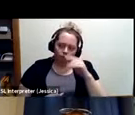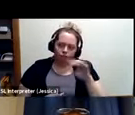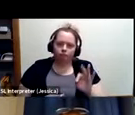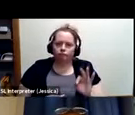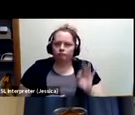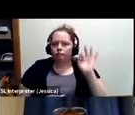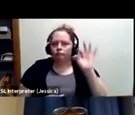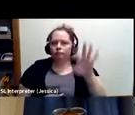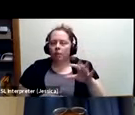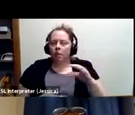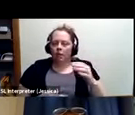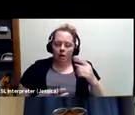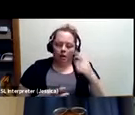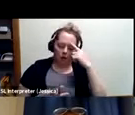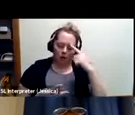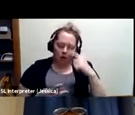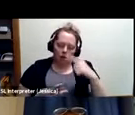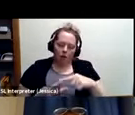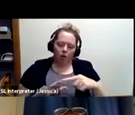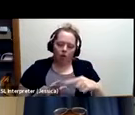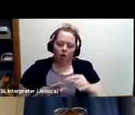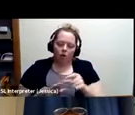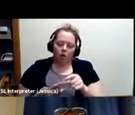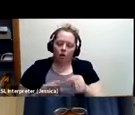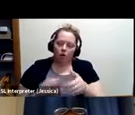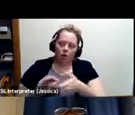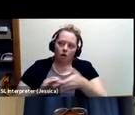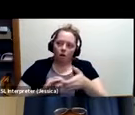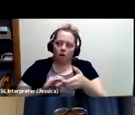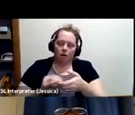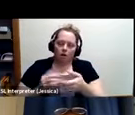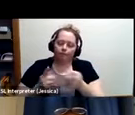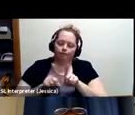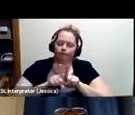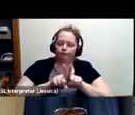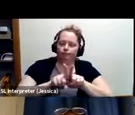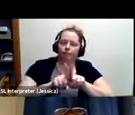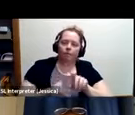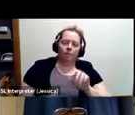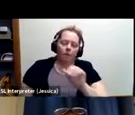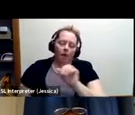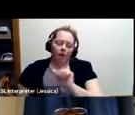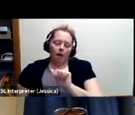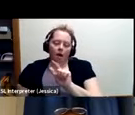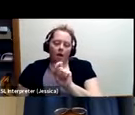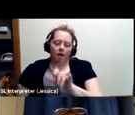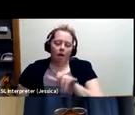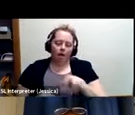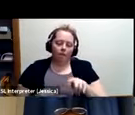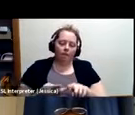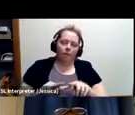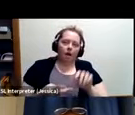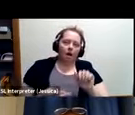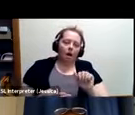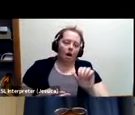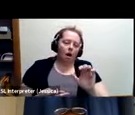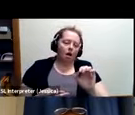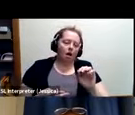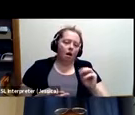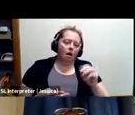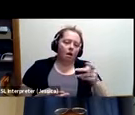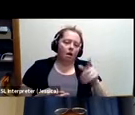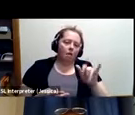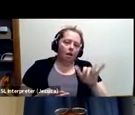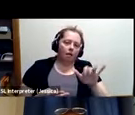terms, you know, maybe speak to that. We also had a question come in. How can somebody be an ally without